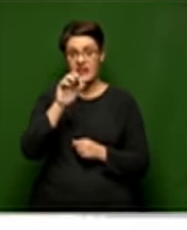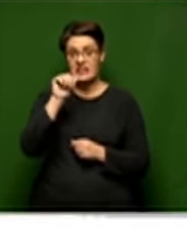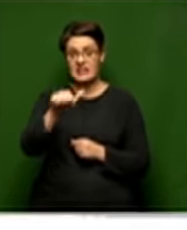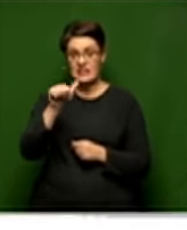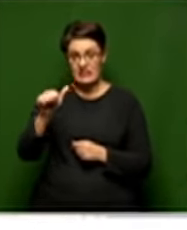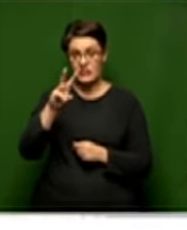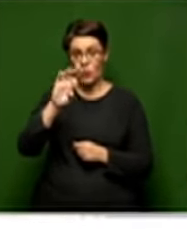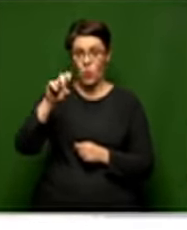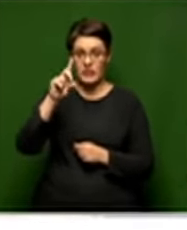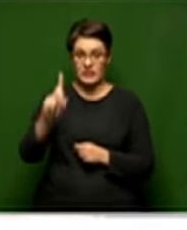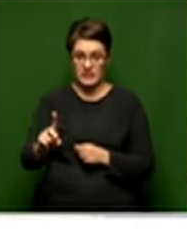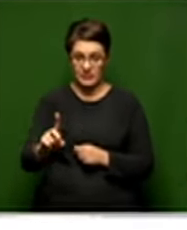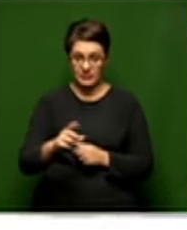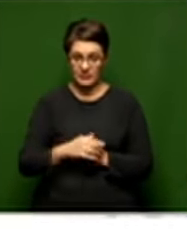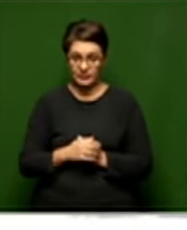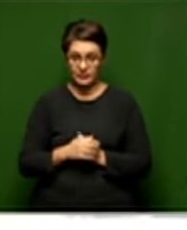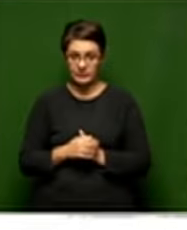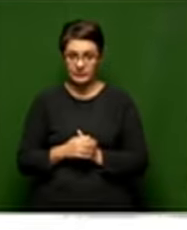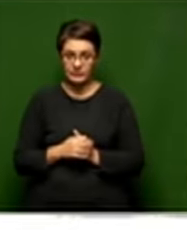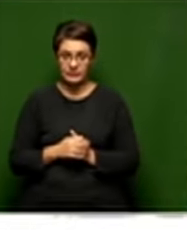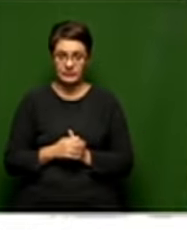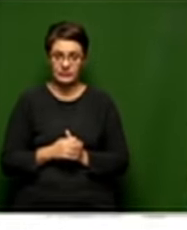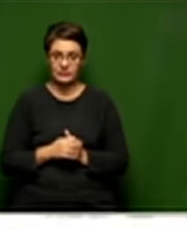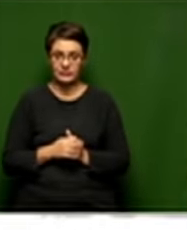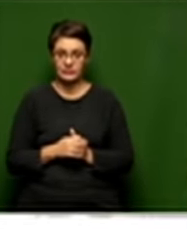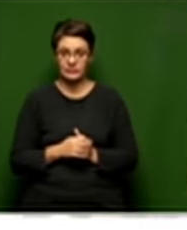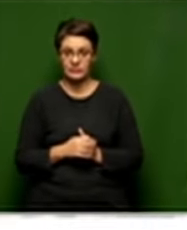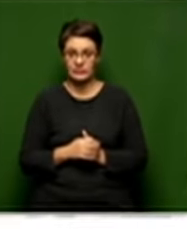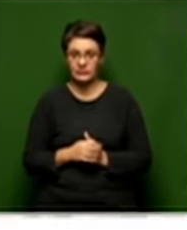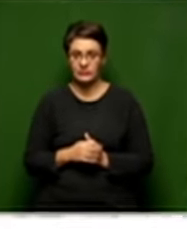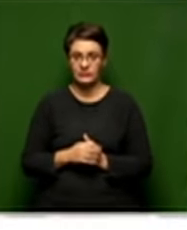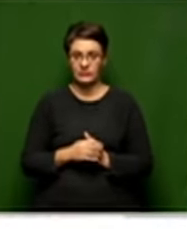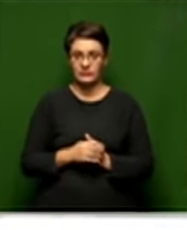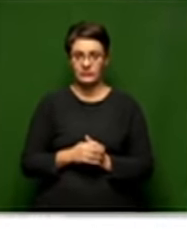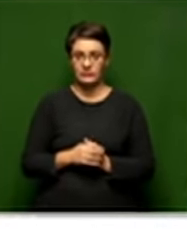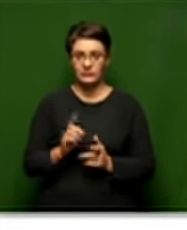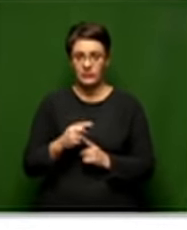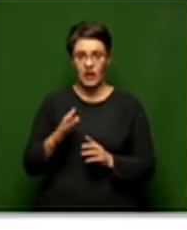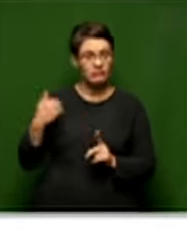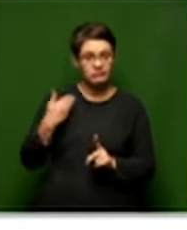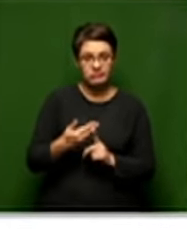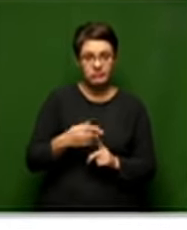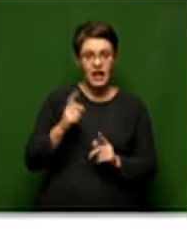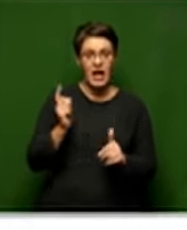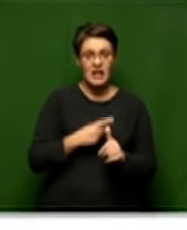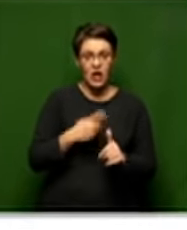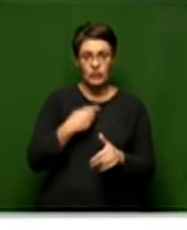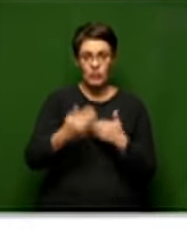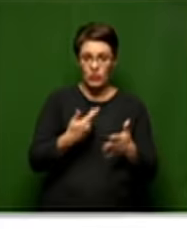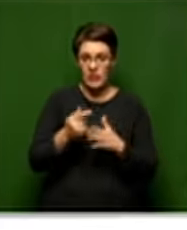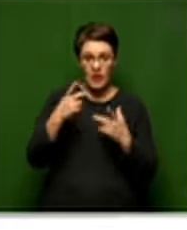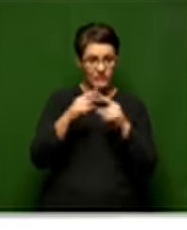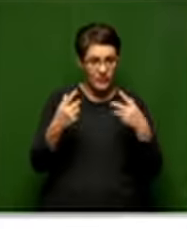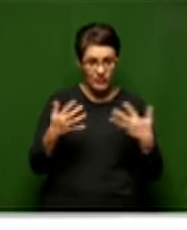566 wards. Mm-hmm. Yes. And up to so far, is there an area where maybe the counting process may have been